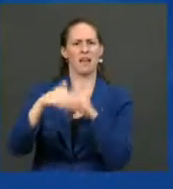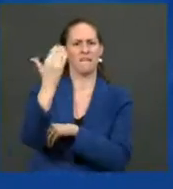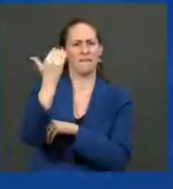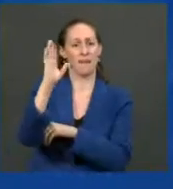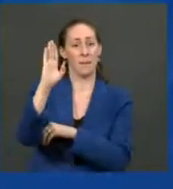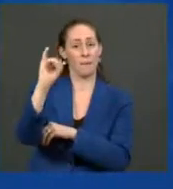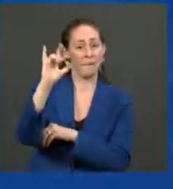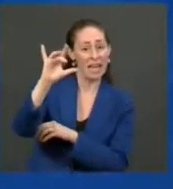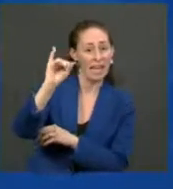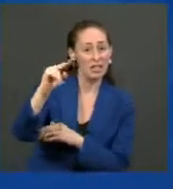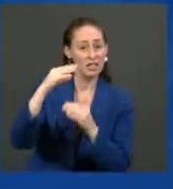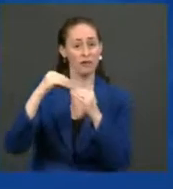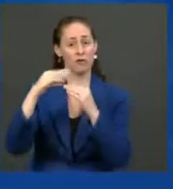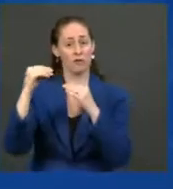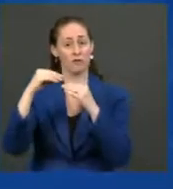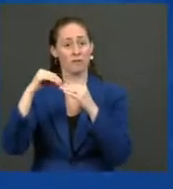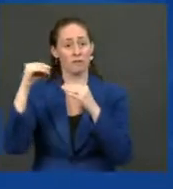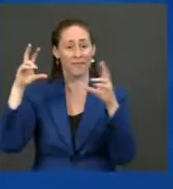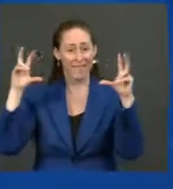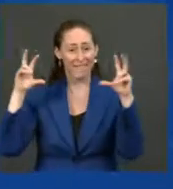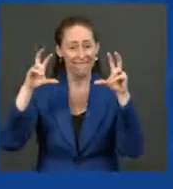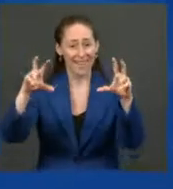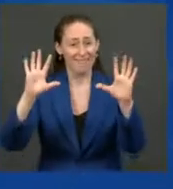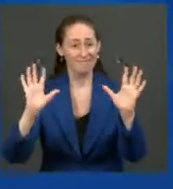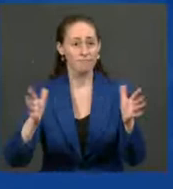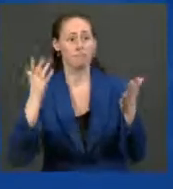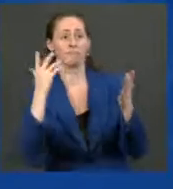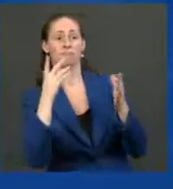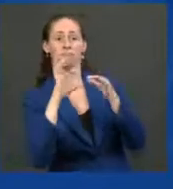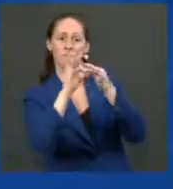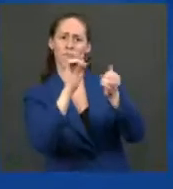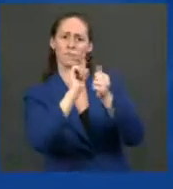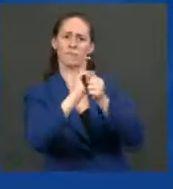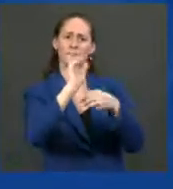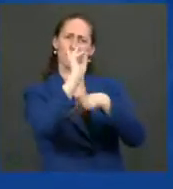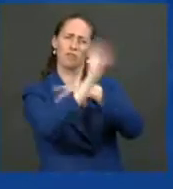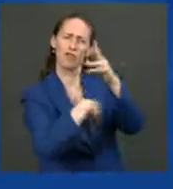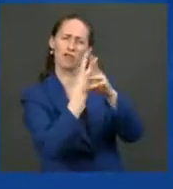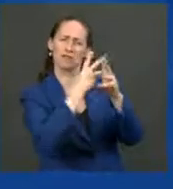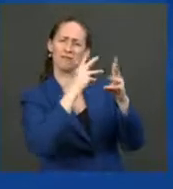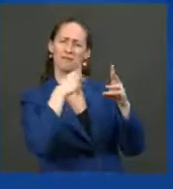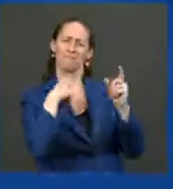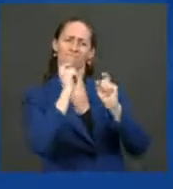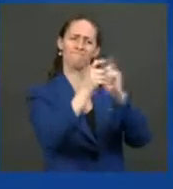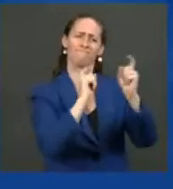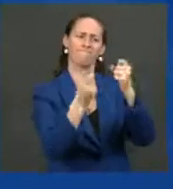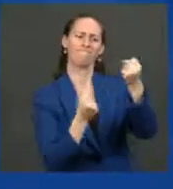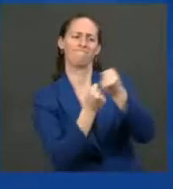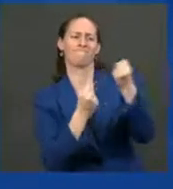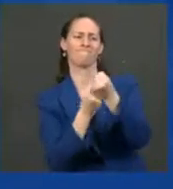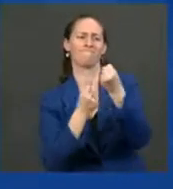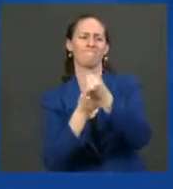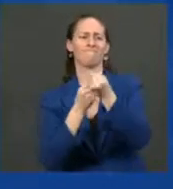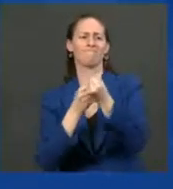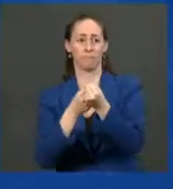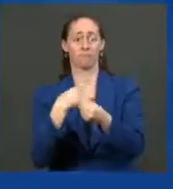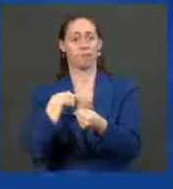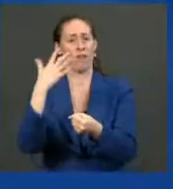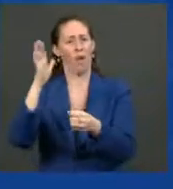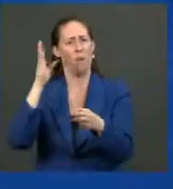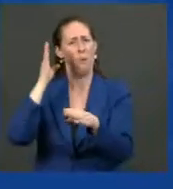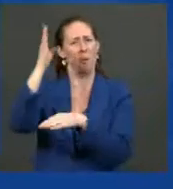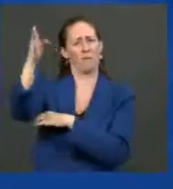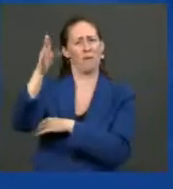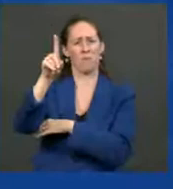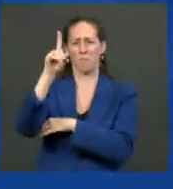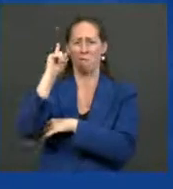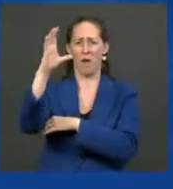response the global cobra response we've shipped more than 160 million doses of covet 19 vaccine to other